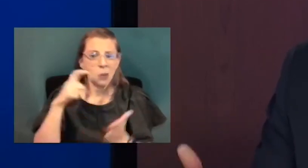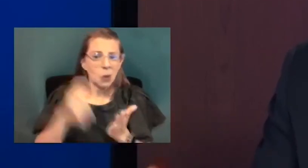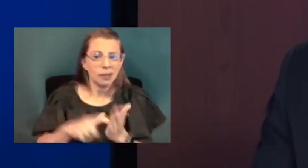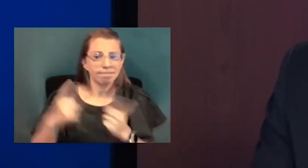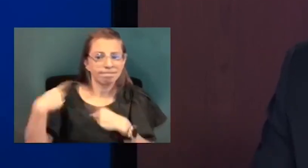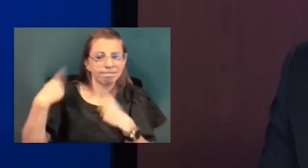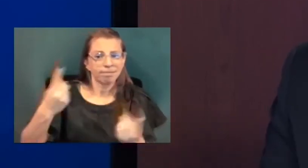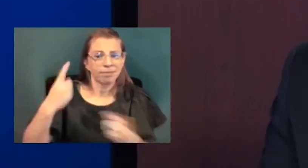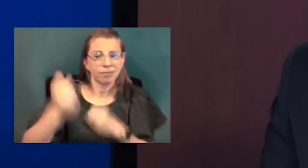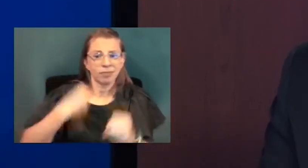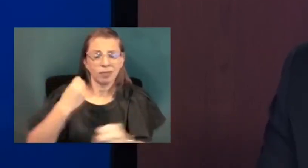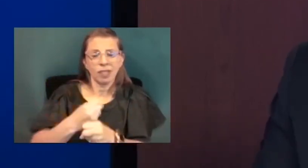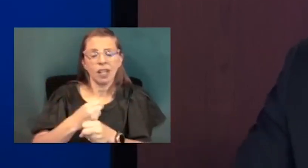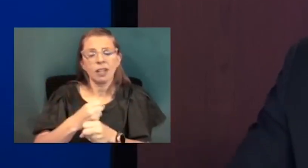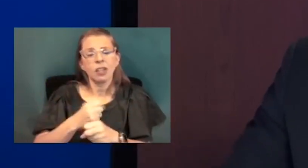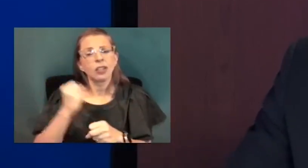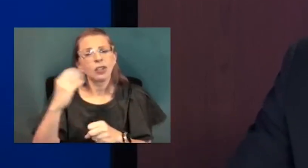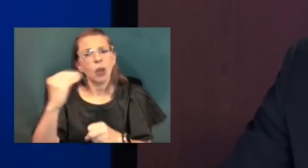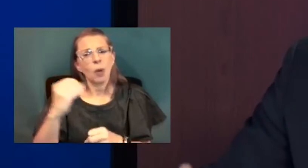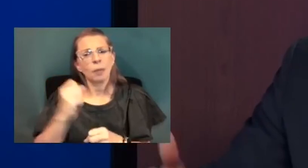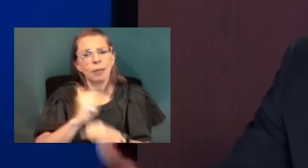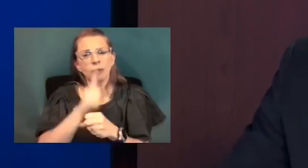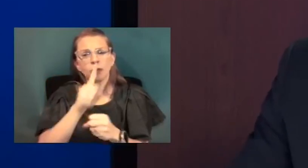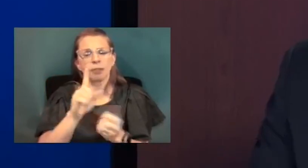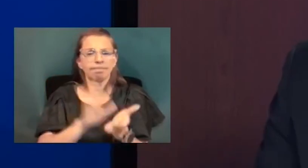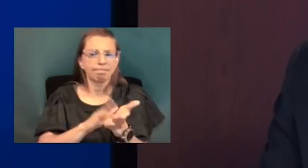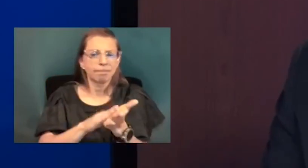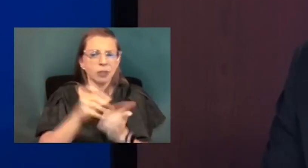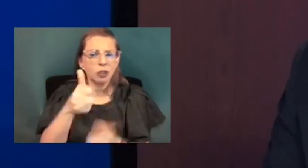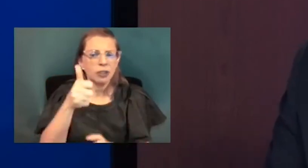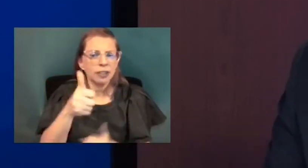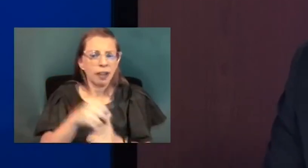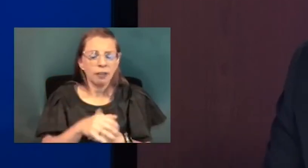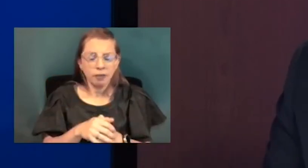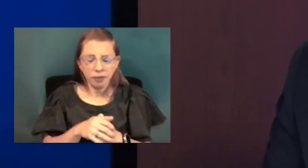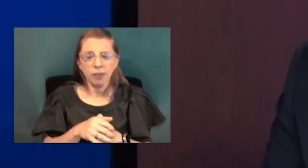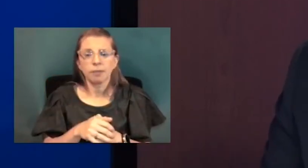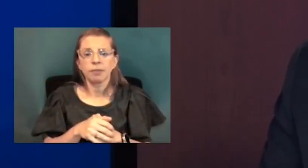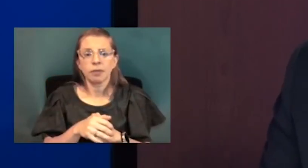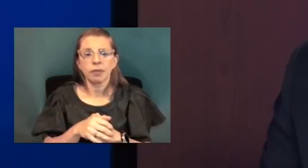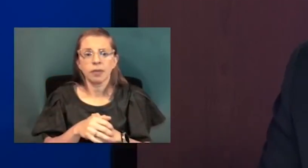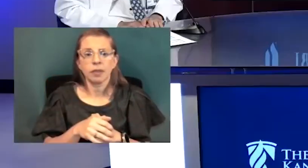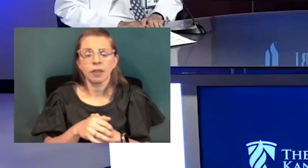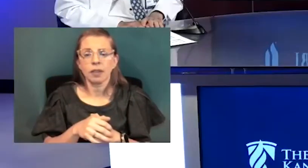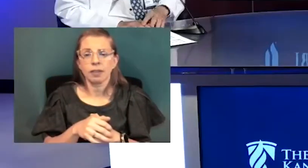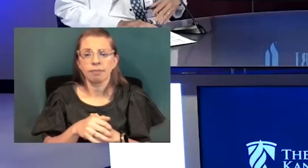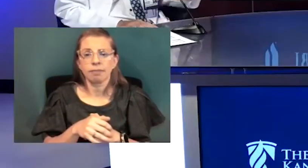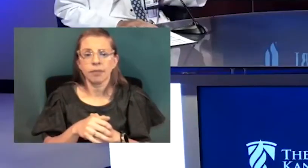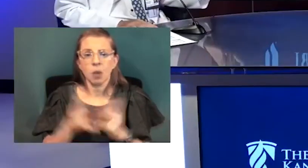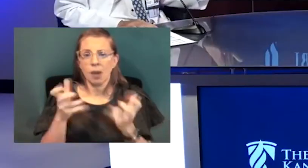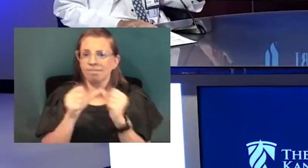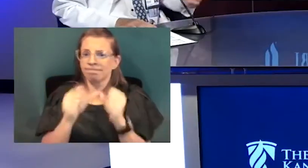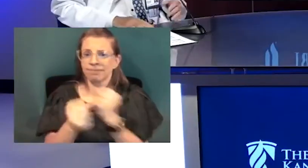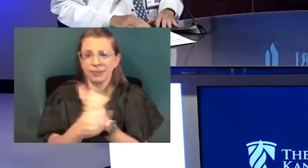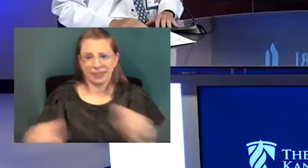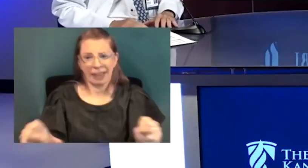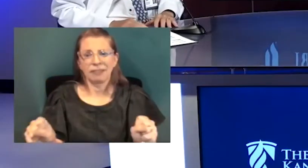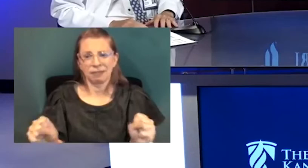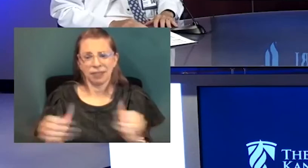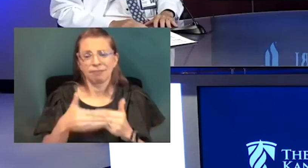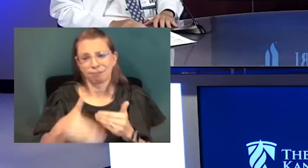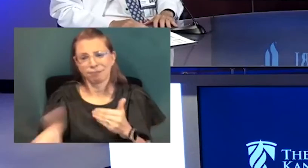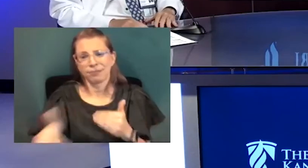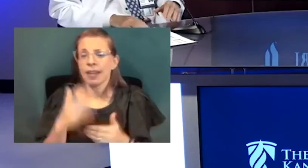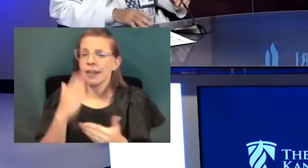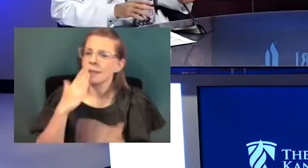making sure we're keeping others safe and making sure we go through these additional steps to keep people safe long term. Yeah, well, thank you for your service very much, and